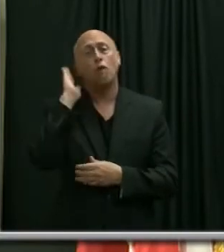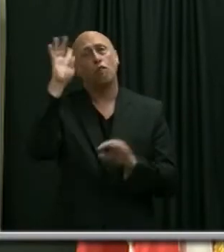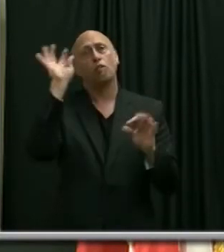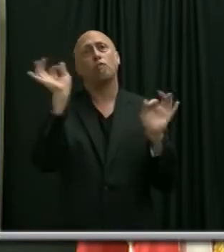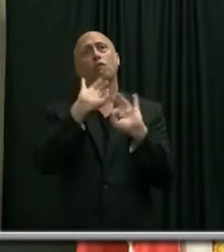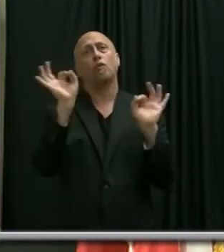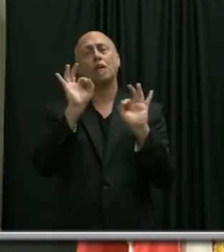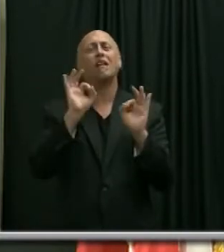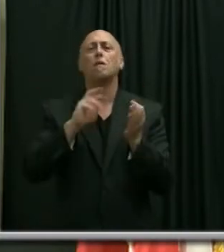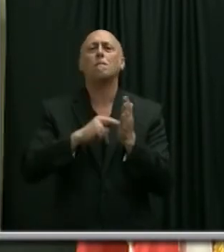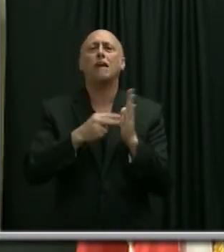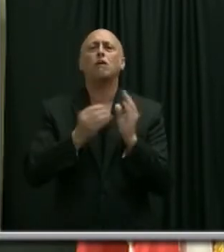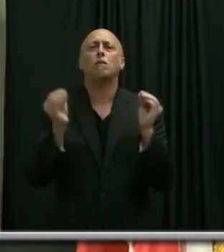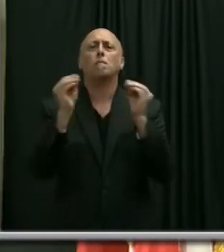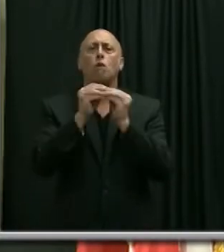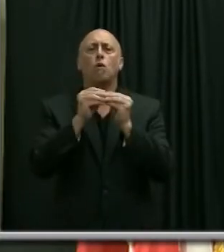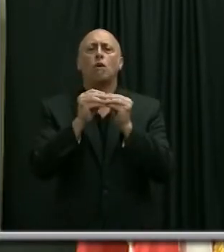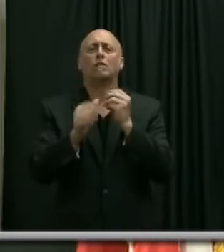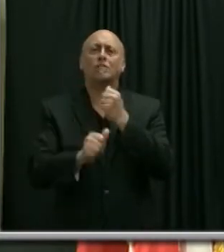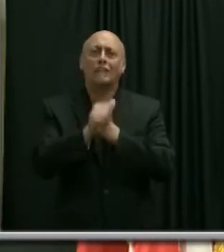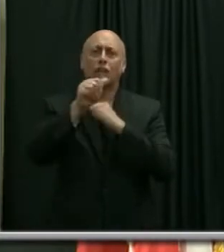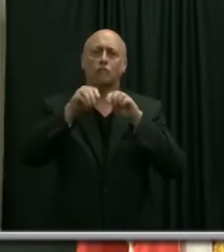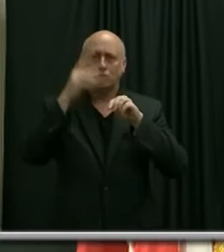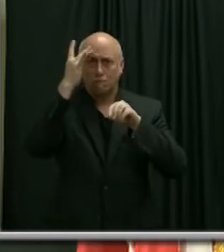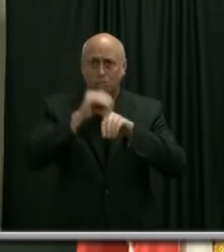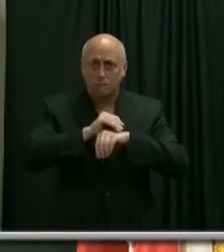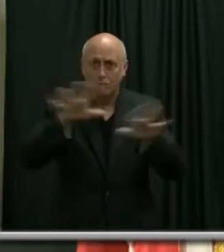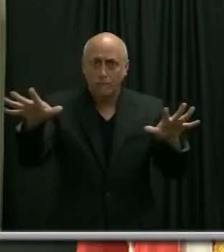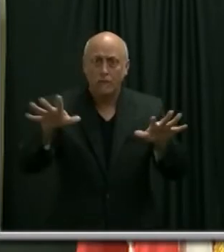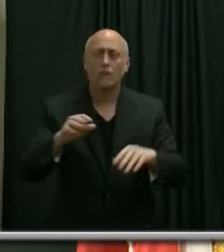So please make sure you